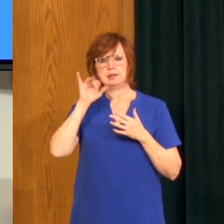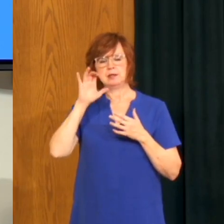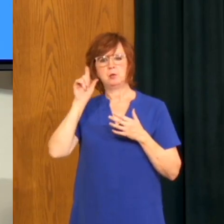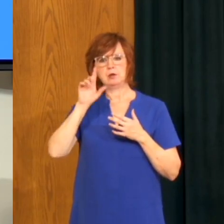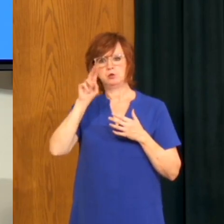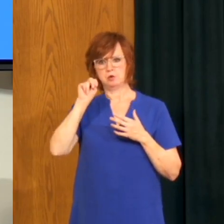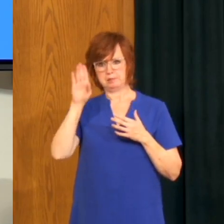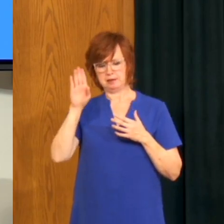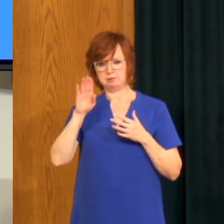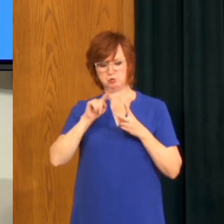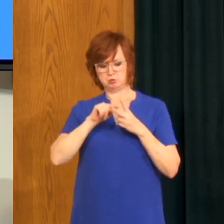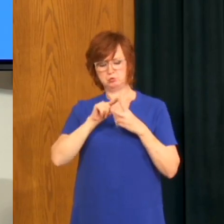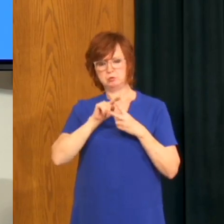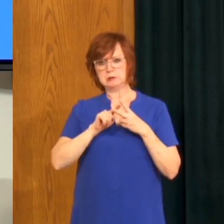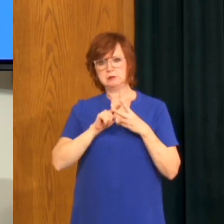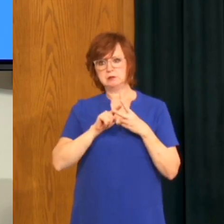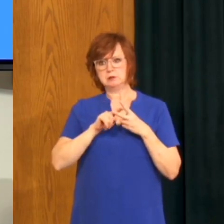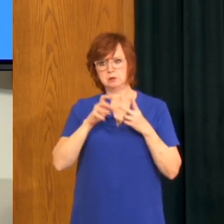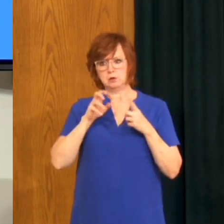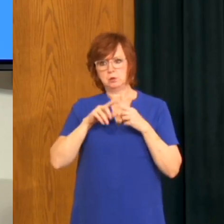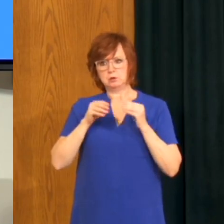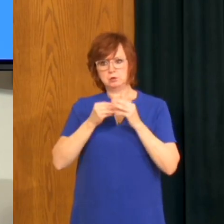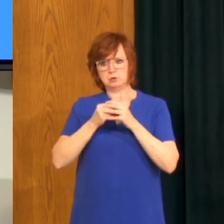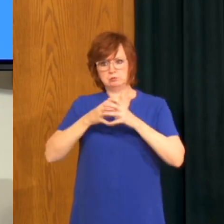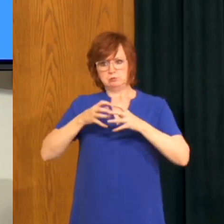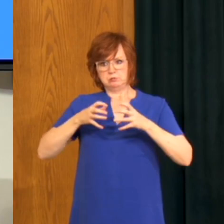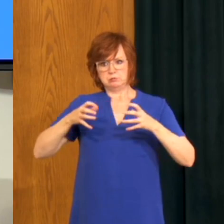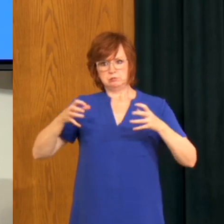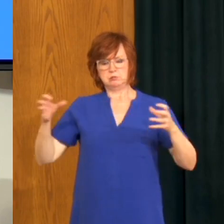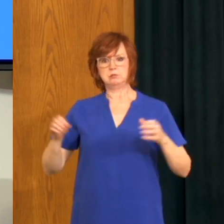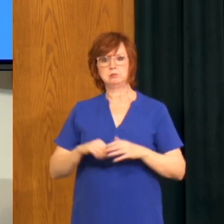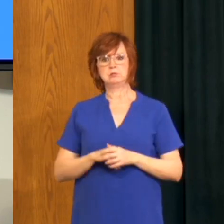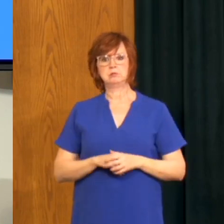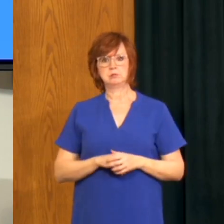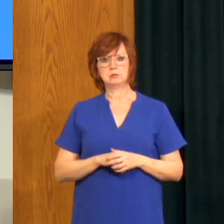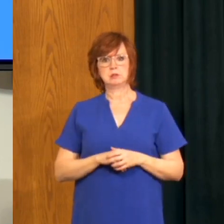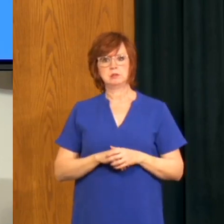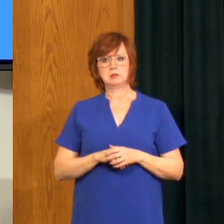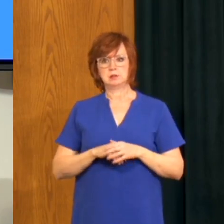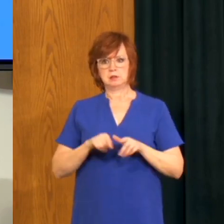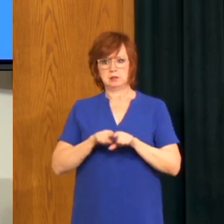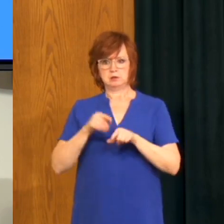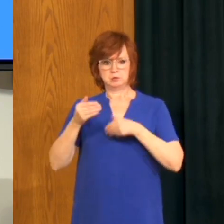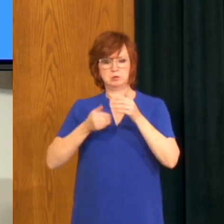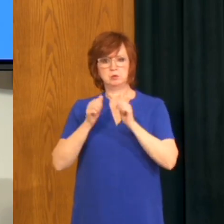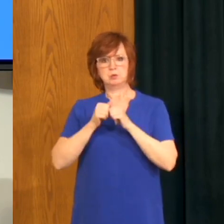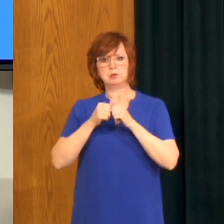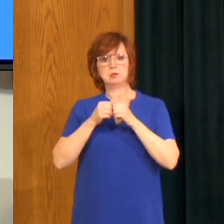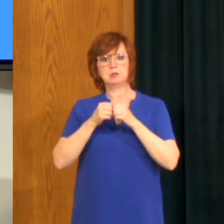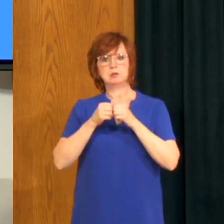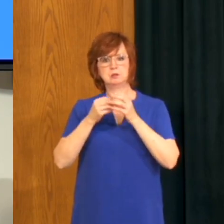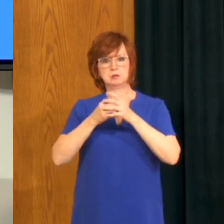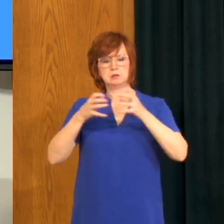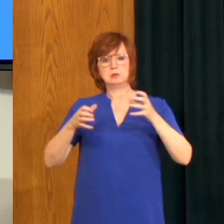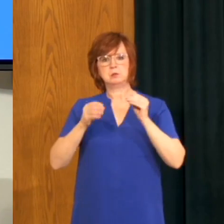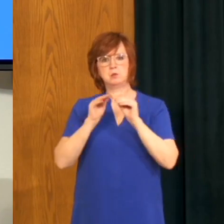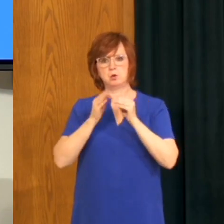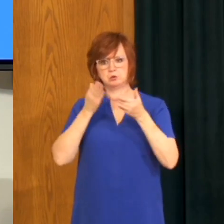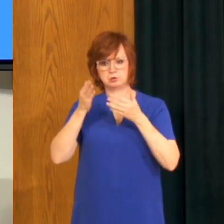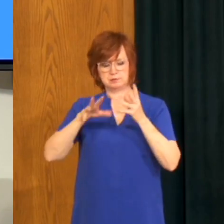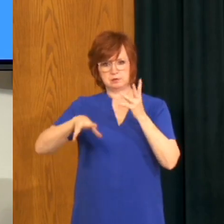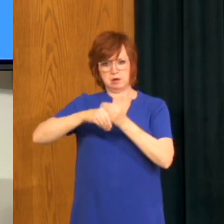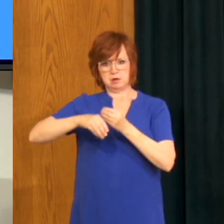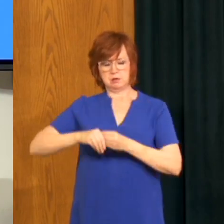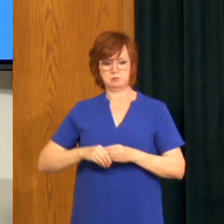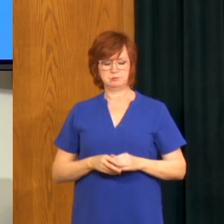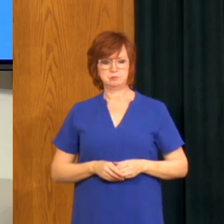all our existing services and expanding as we go forward with the resumption of services. Certainly, though,